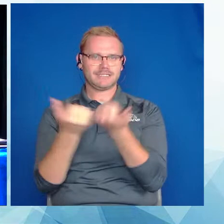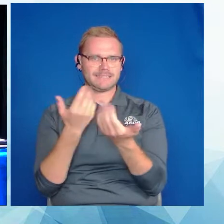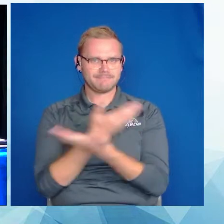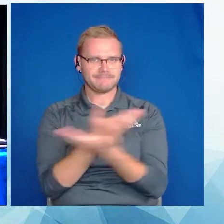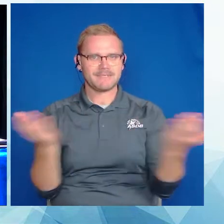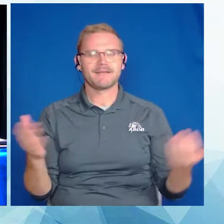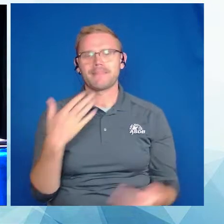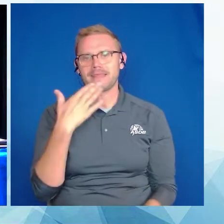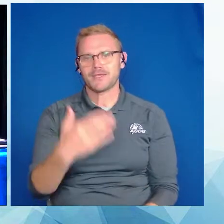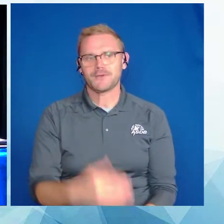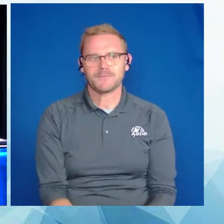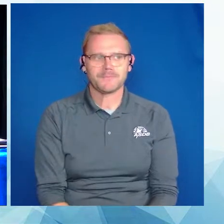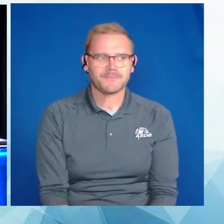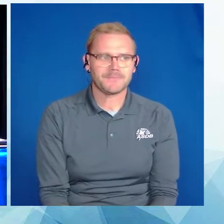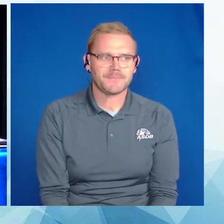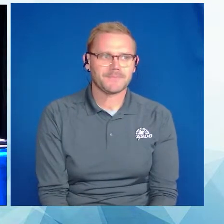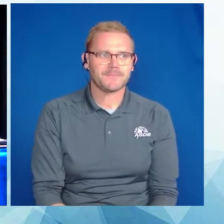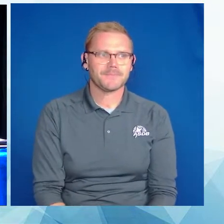Thank you.